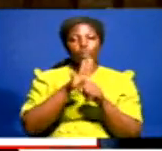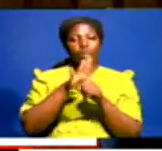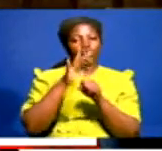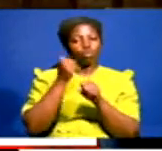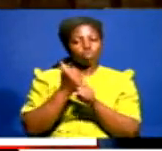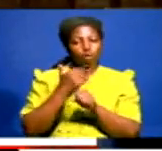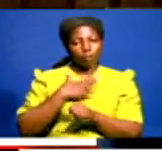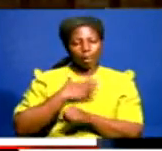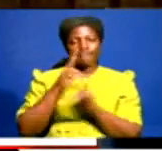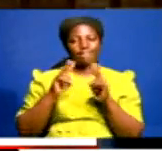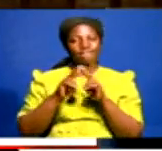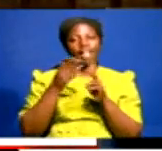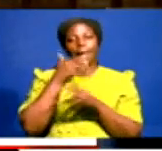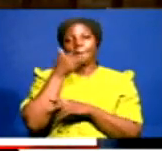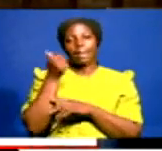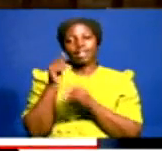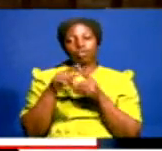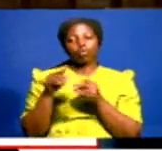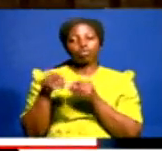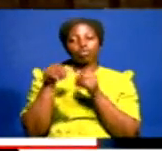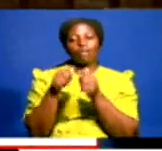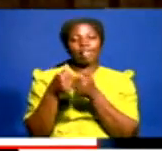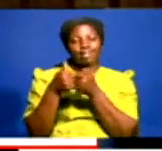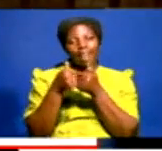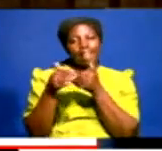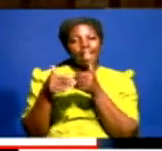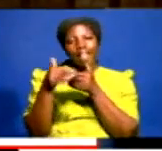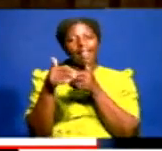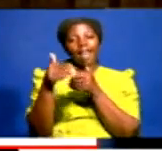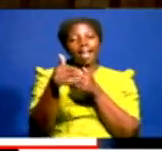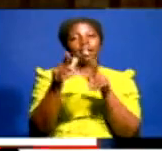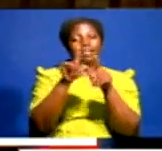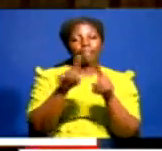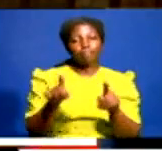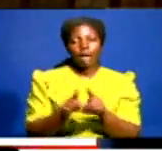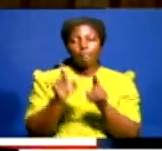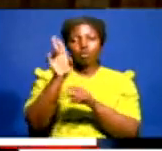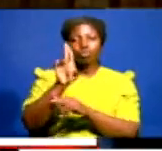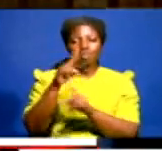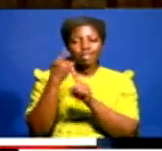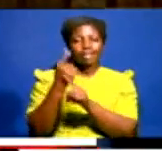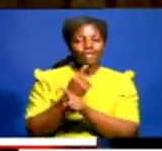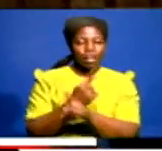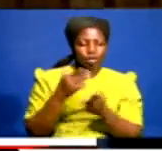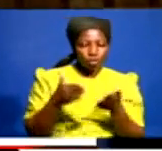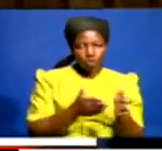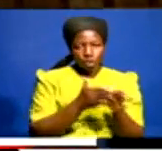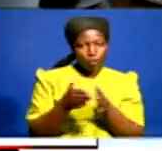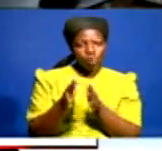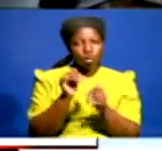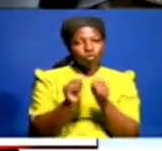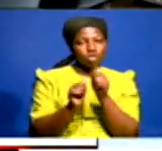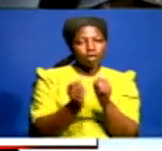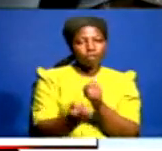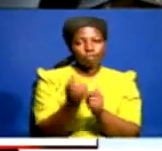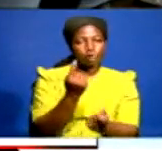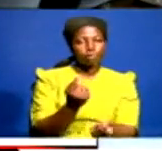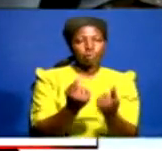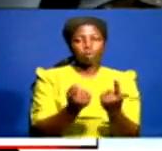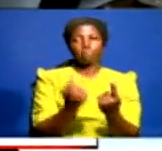the challenges that lie ahead and take advantage of the numerous opportunities that present themselves to us.